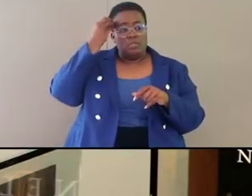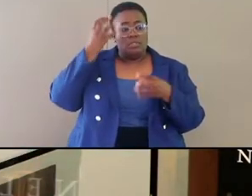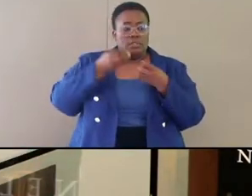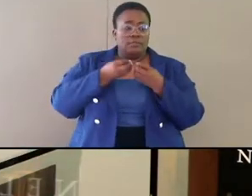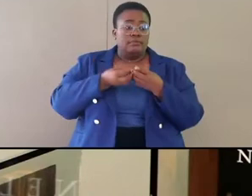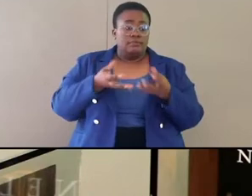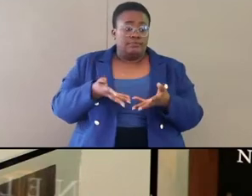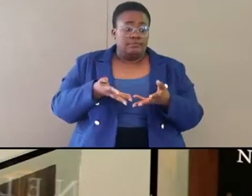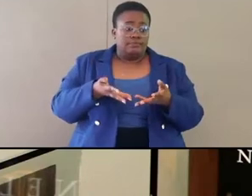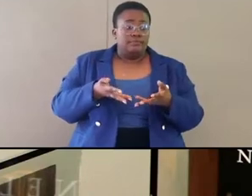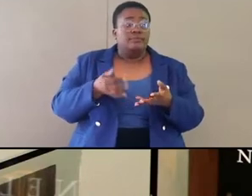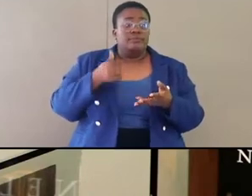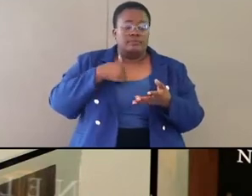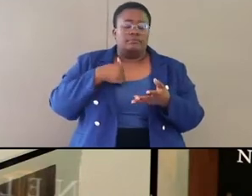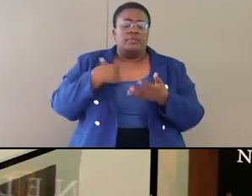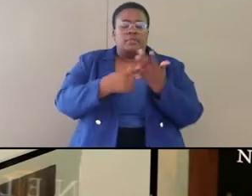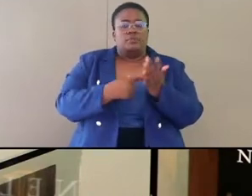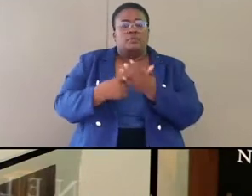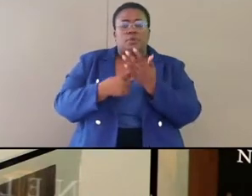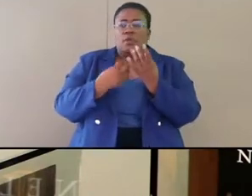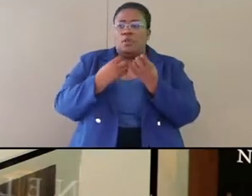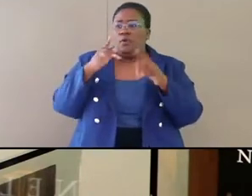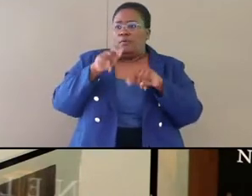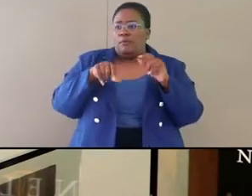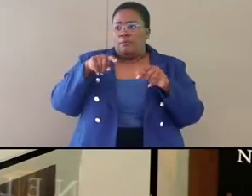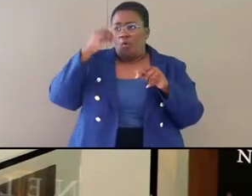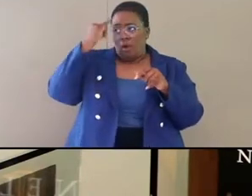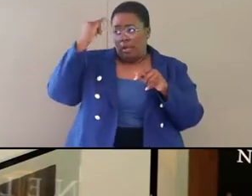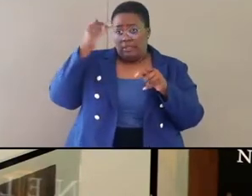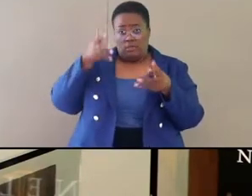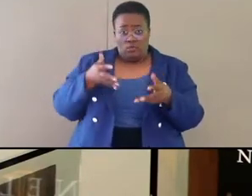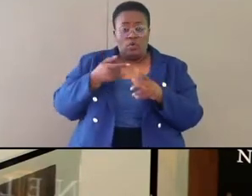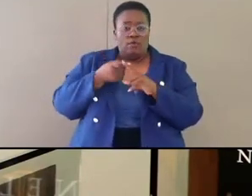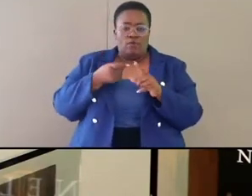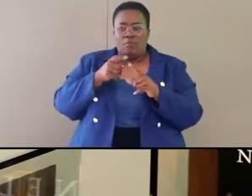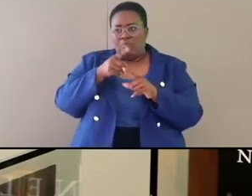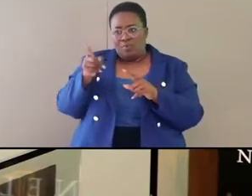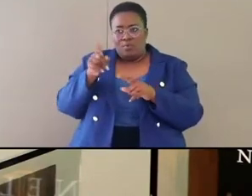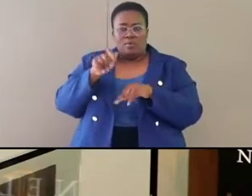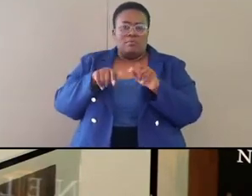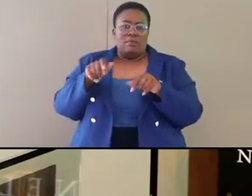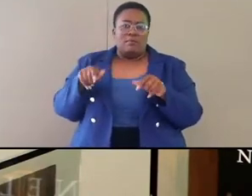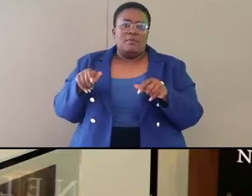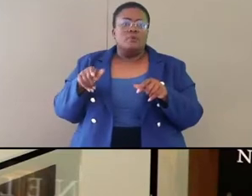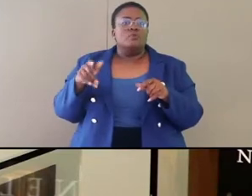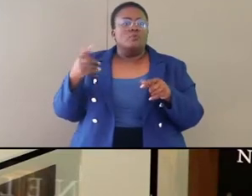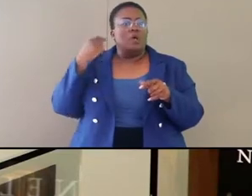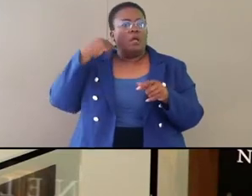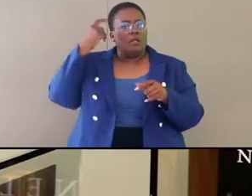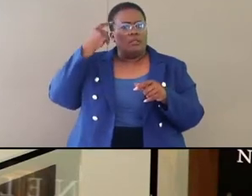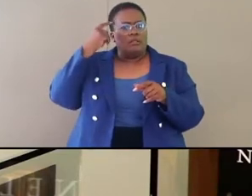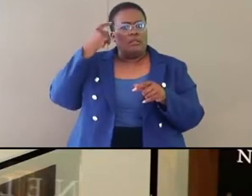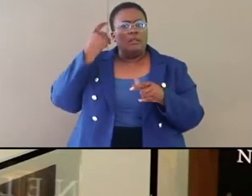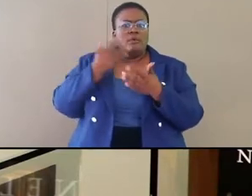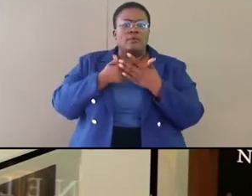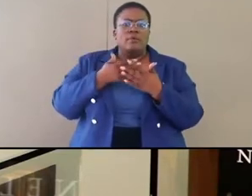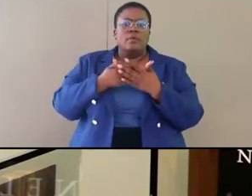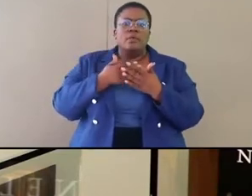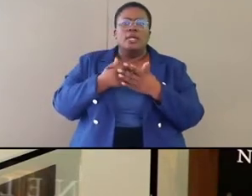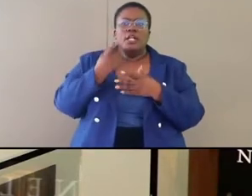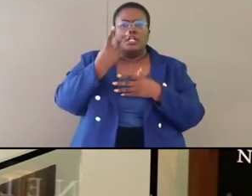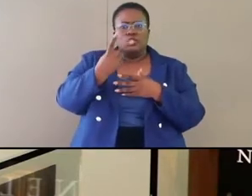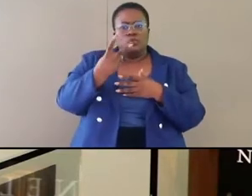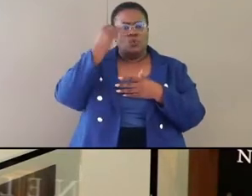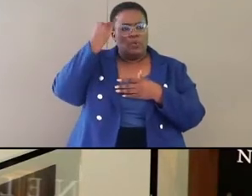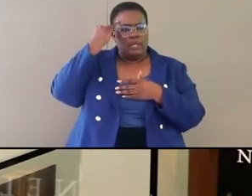And I've been talking to a lot of people and actually that idea comes from all those people. So I think, you know, we have, we could put those two ideas